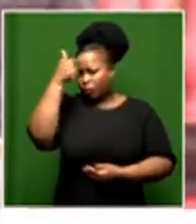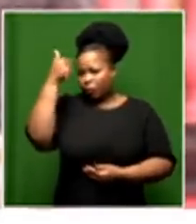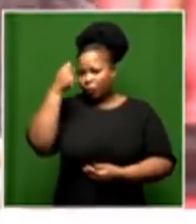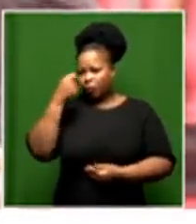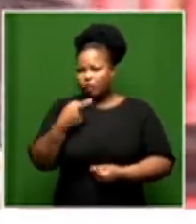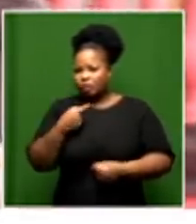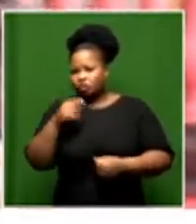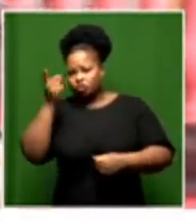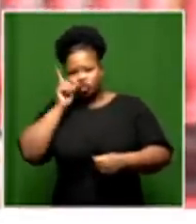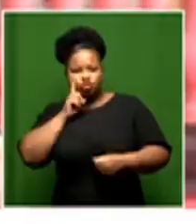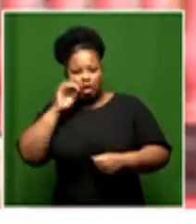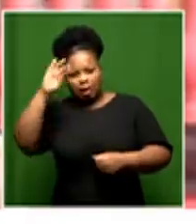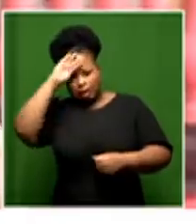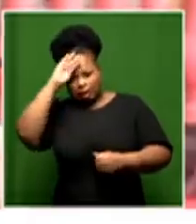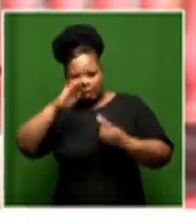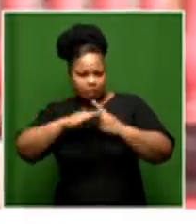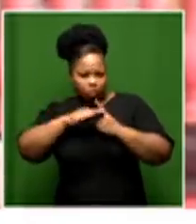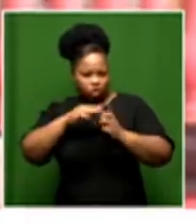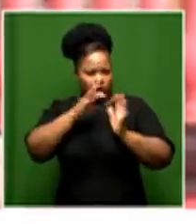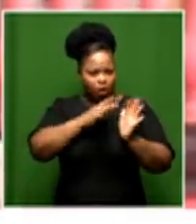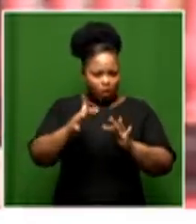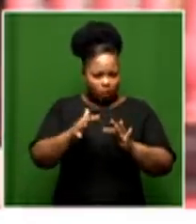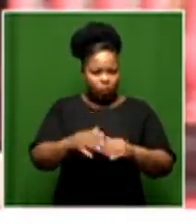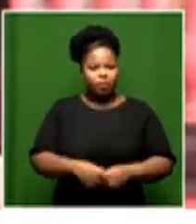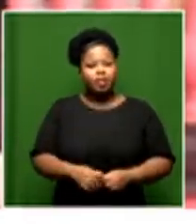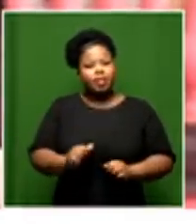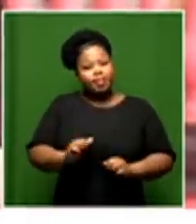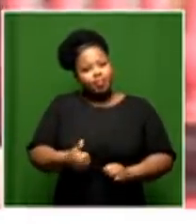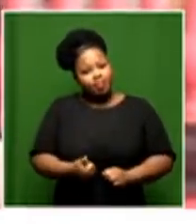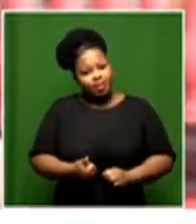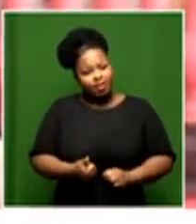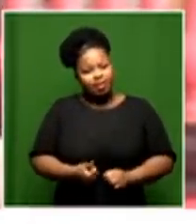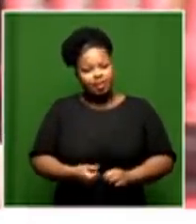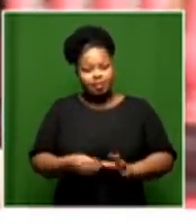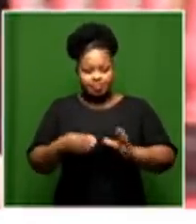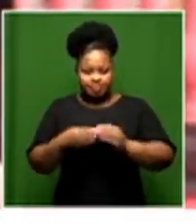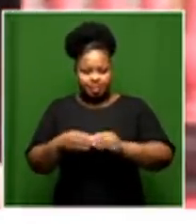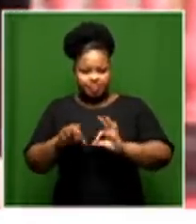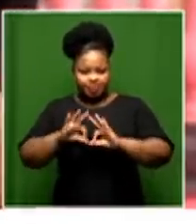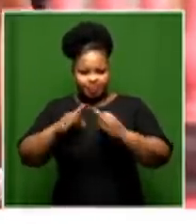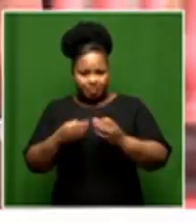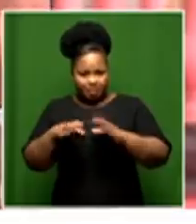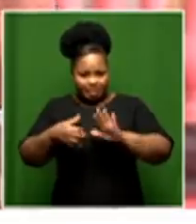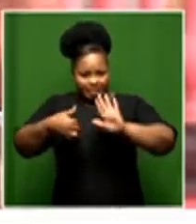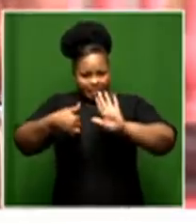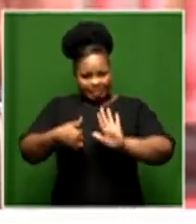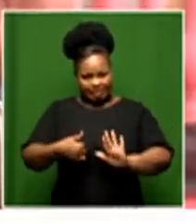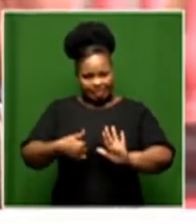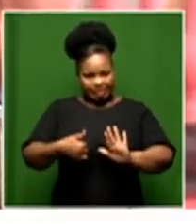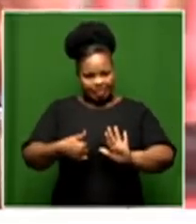Then from there, 6 members of the family will then